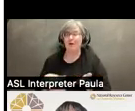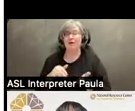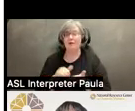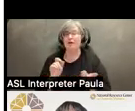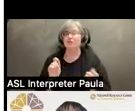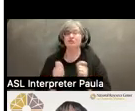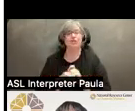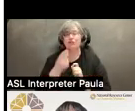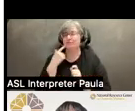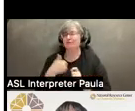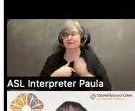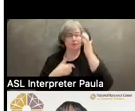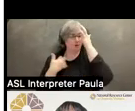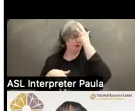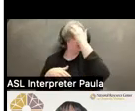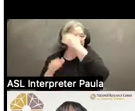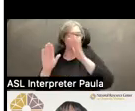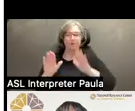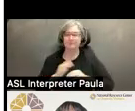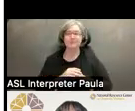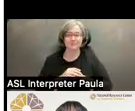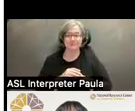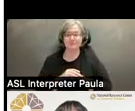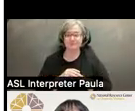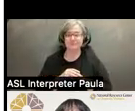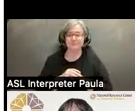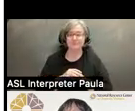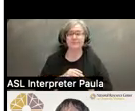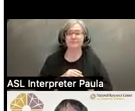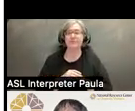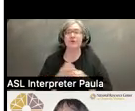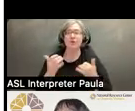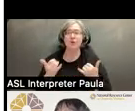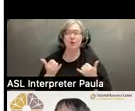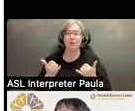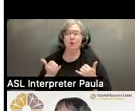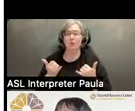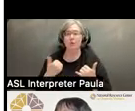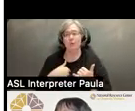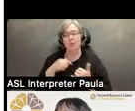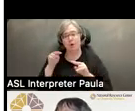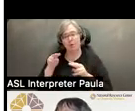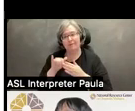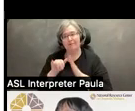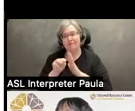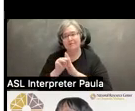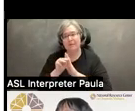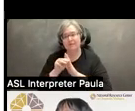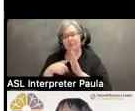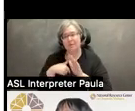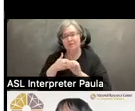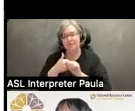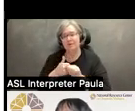changing again for us. So we're right now looking at that as the model. We've been sticking with